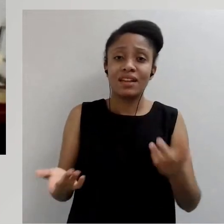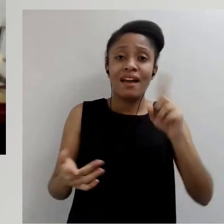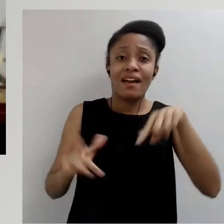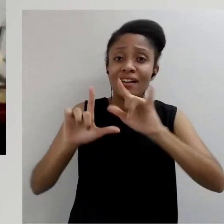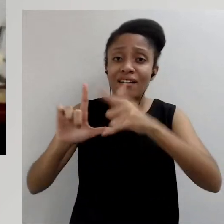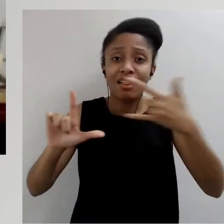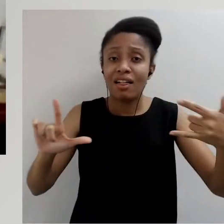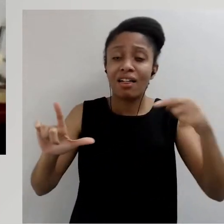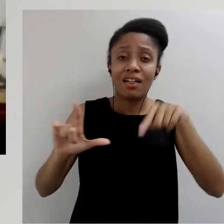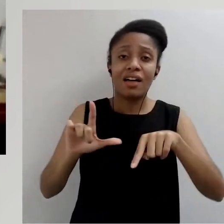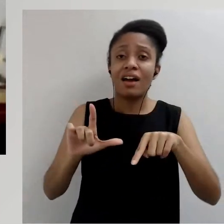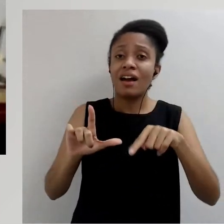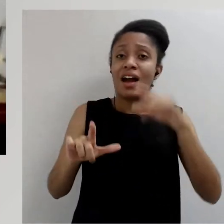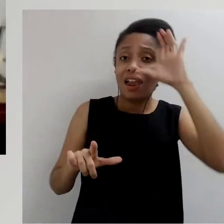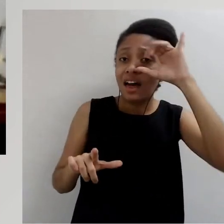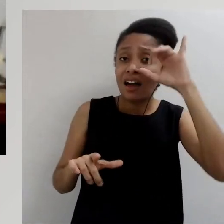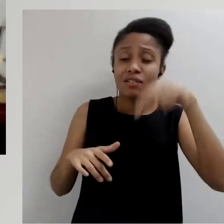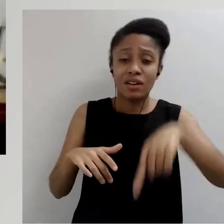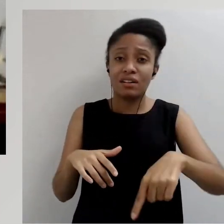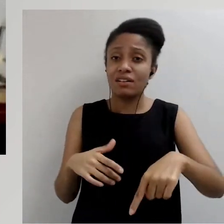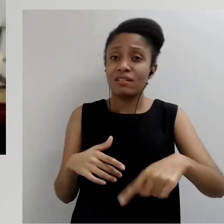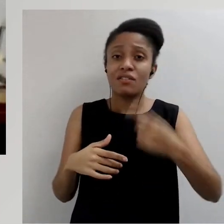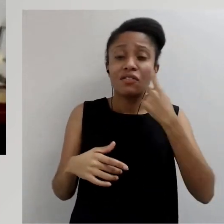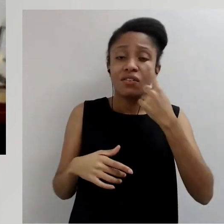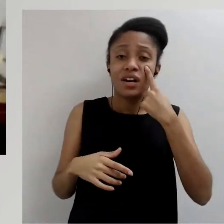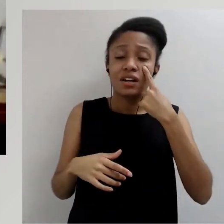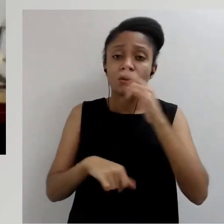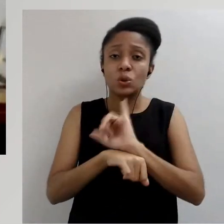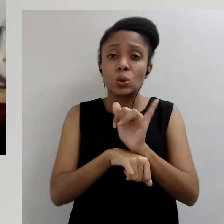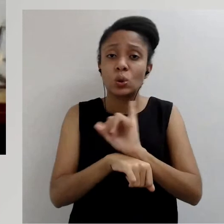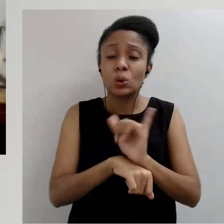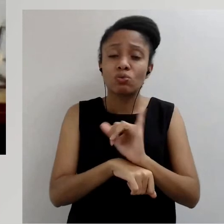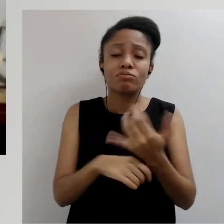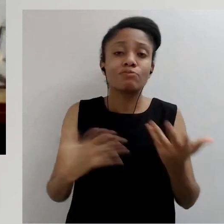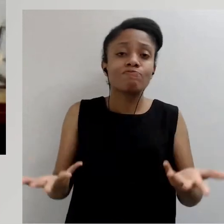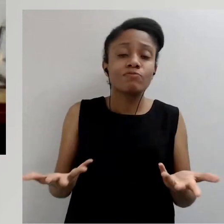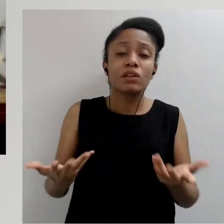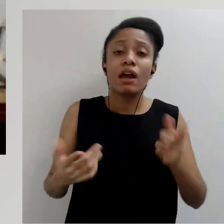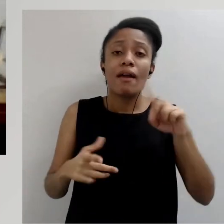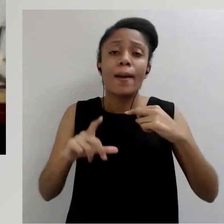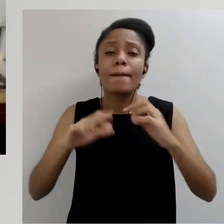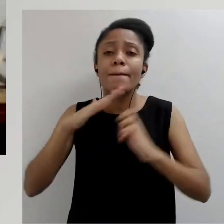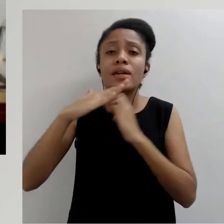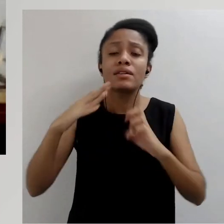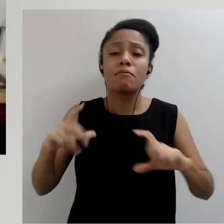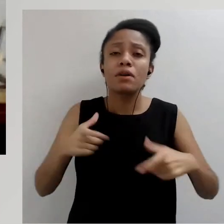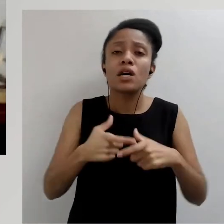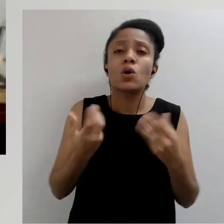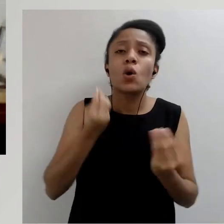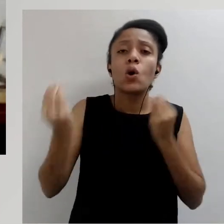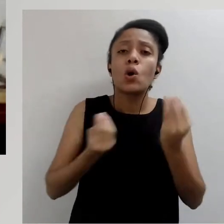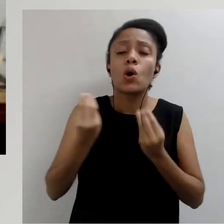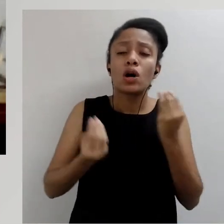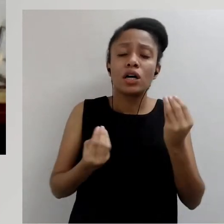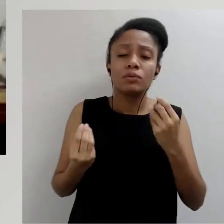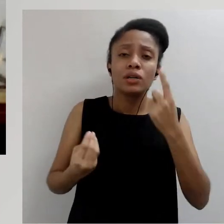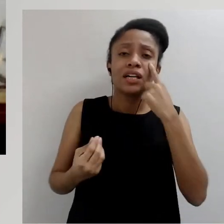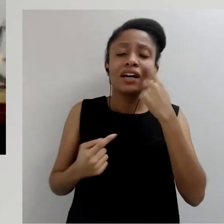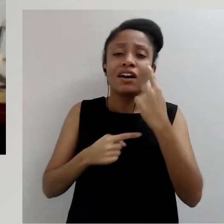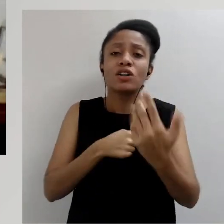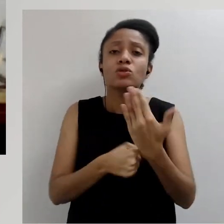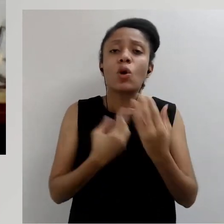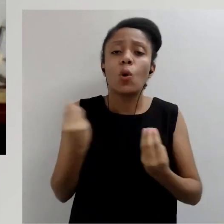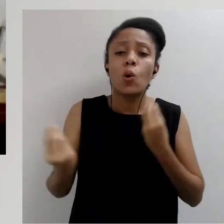majority here in our event? And the small companies may benefit from what